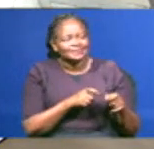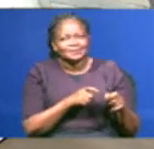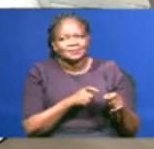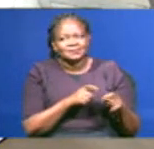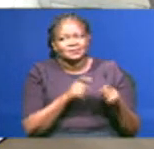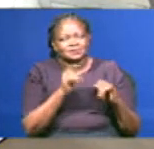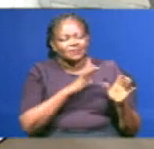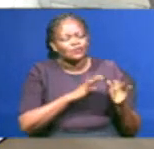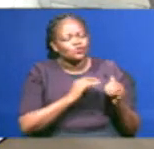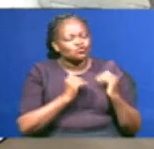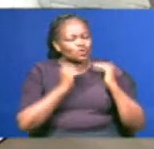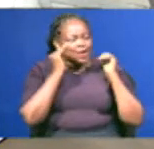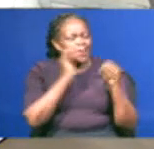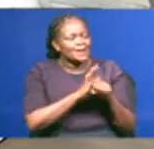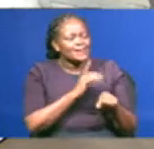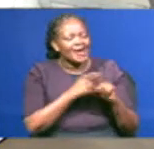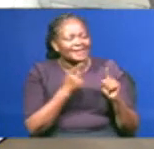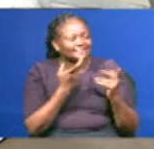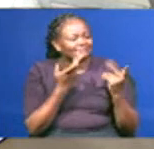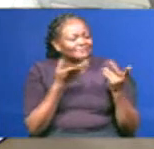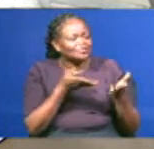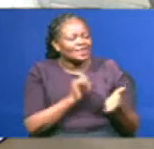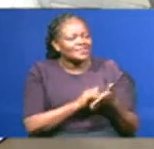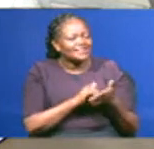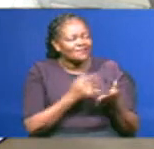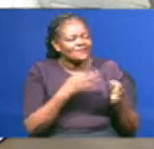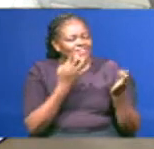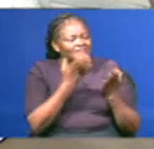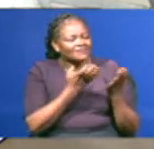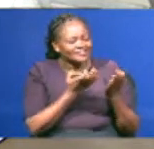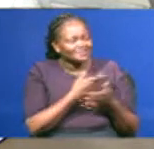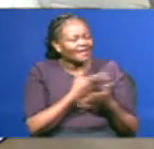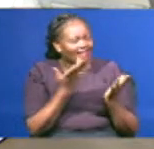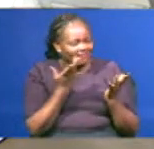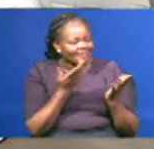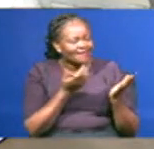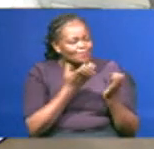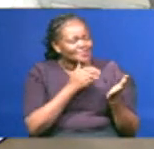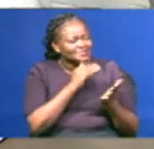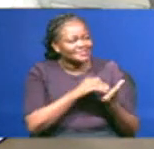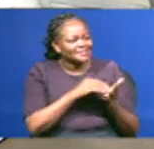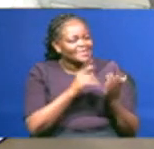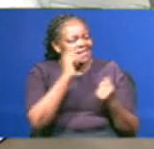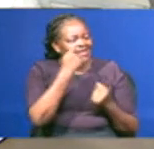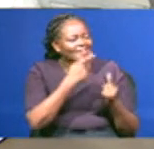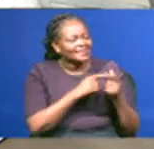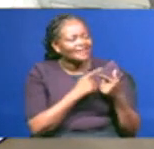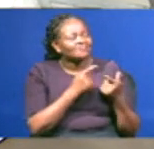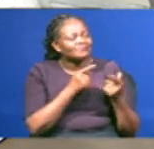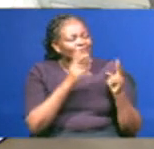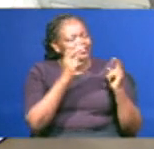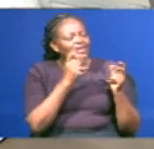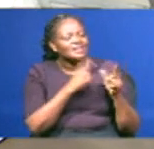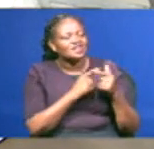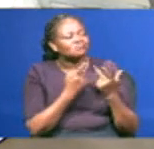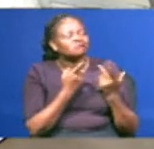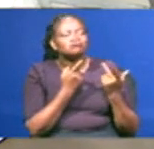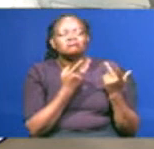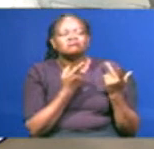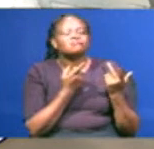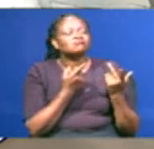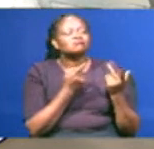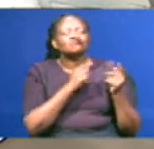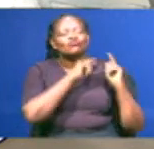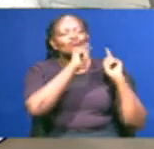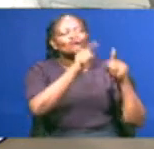stress. But at least now that there are free services in any Huduma center in the country, if you have an issue, just walk into there and